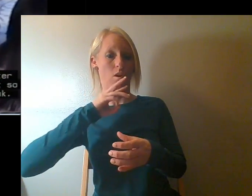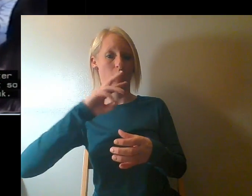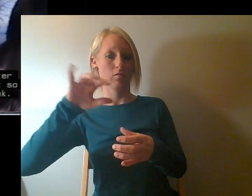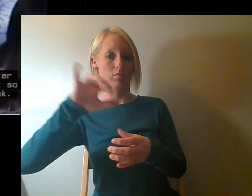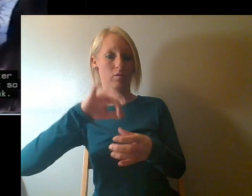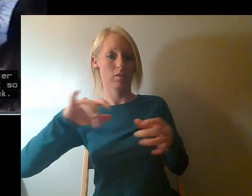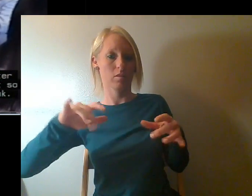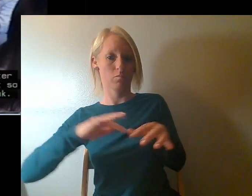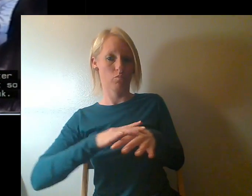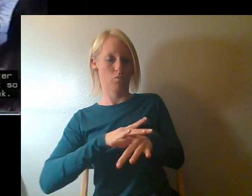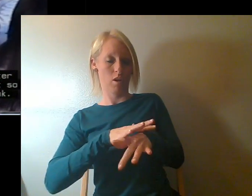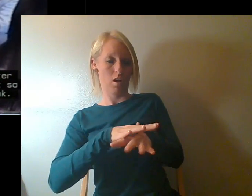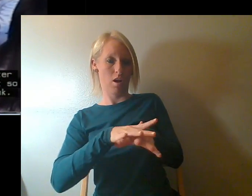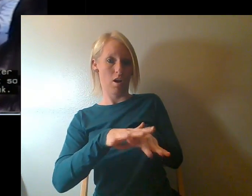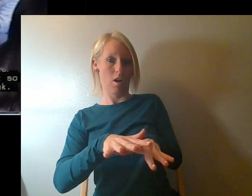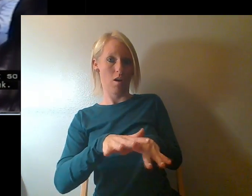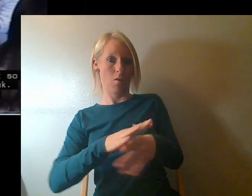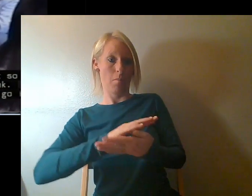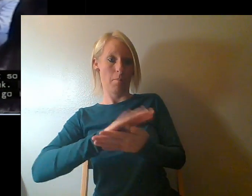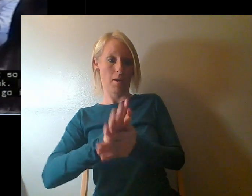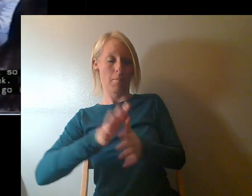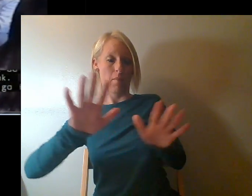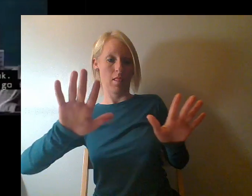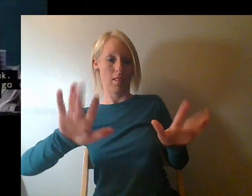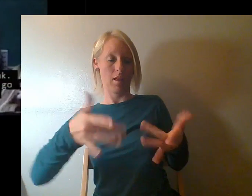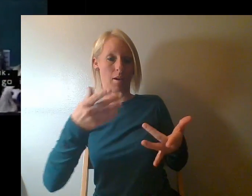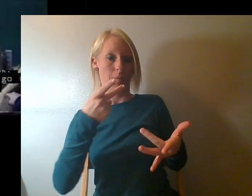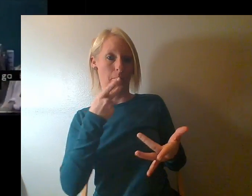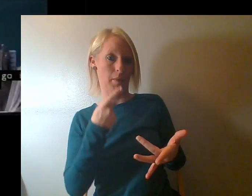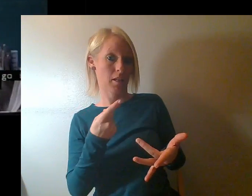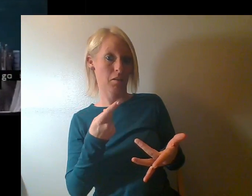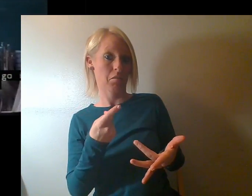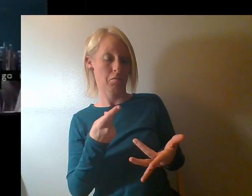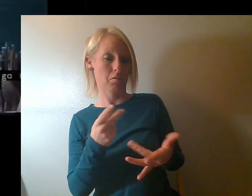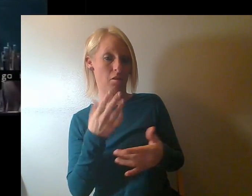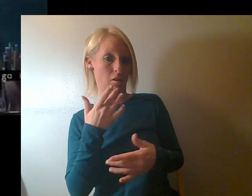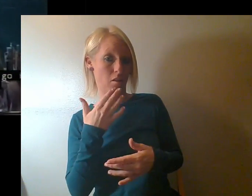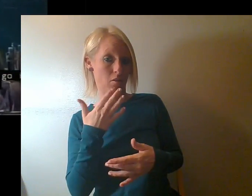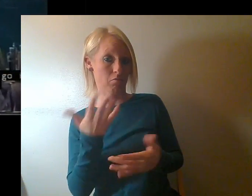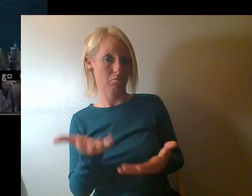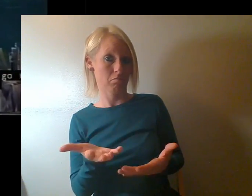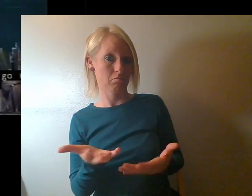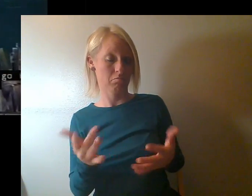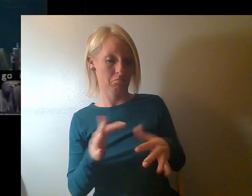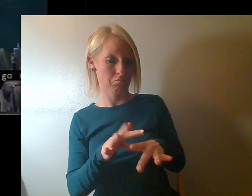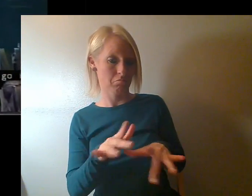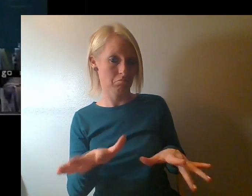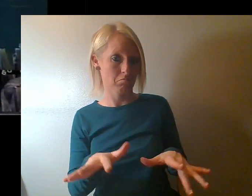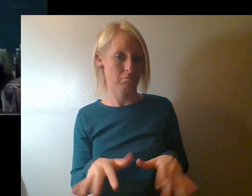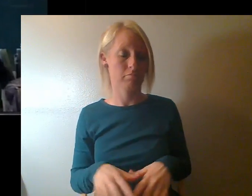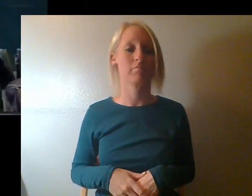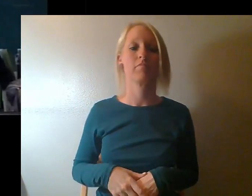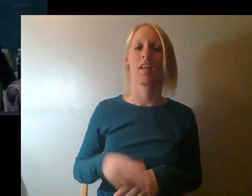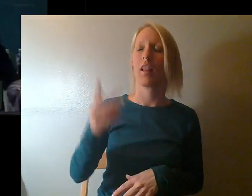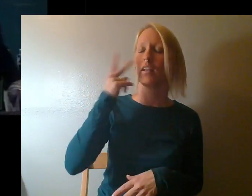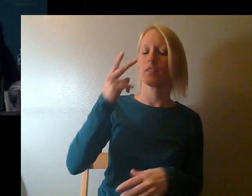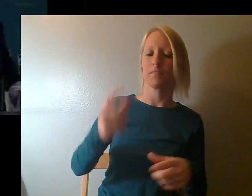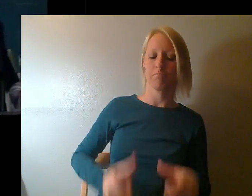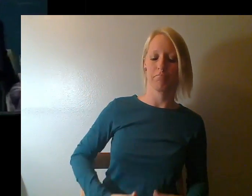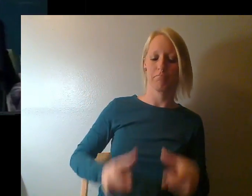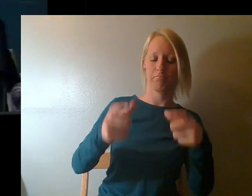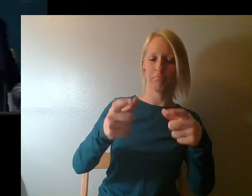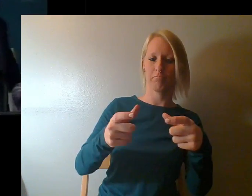light. Okay, so you think it's gonna go in the water and then kind of spread out, form a light thing. All right, here we go.